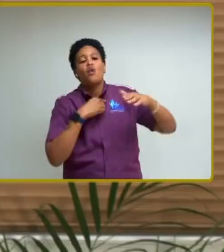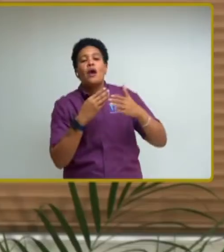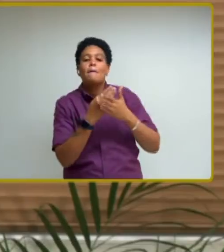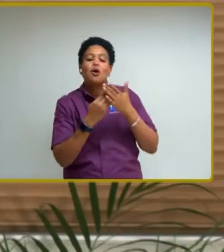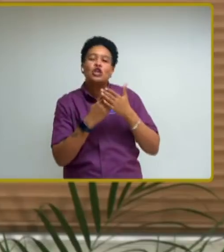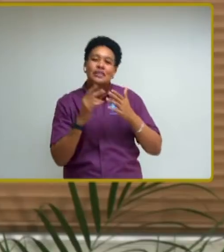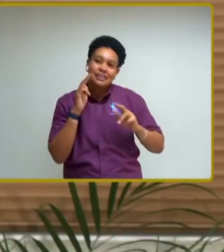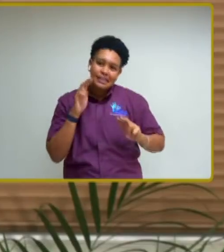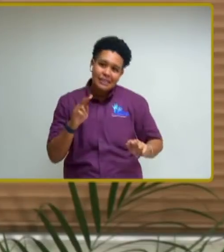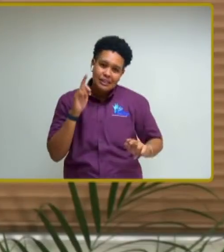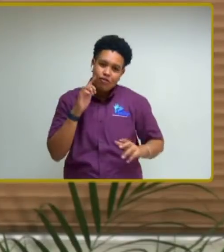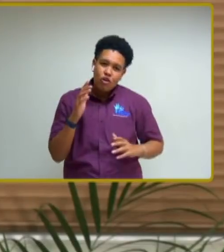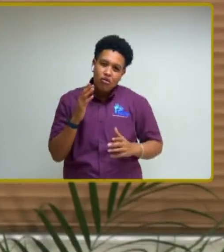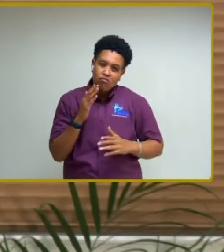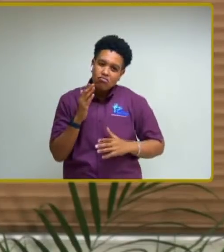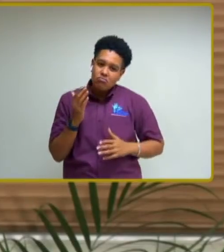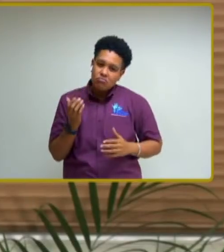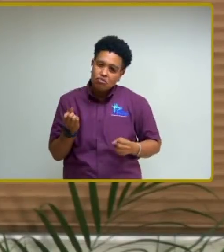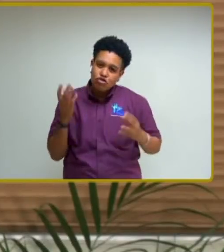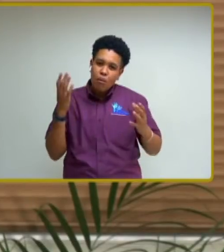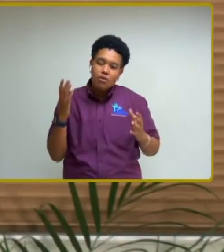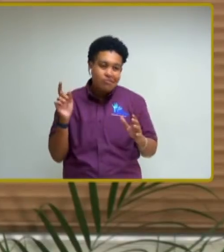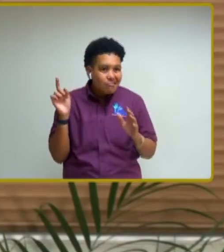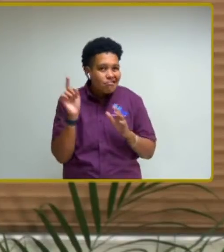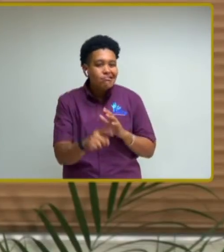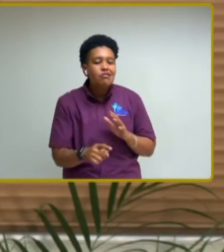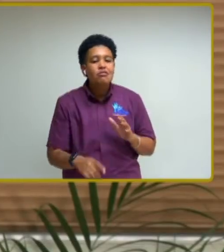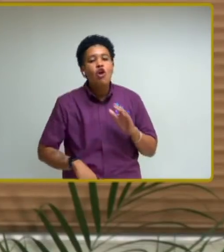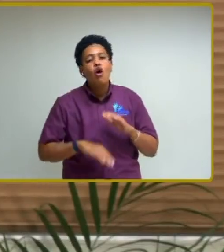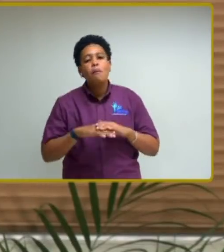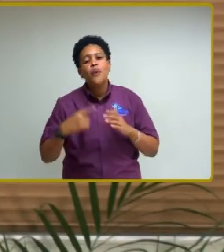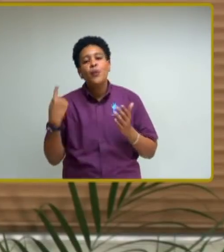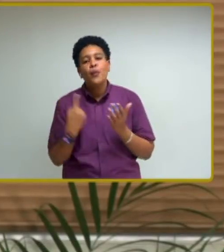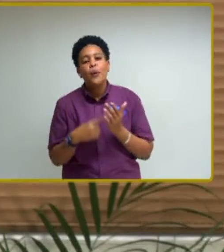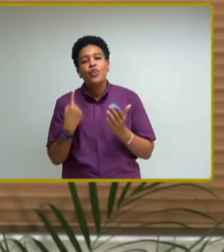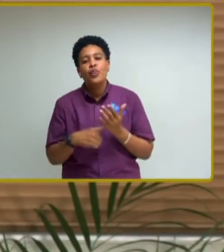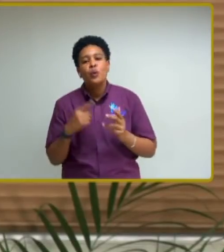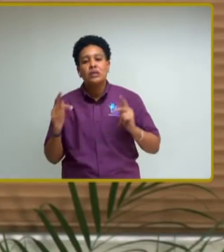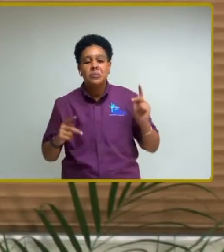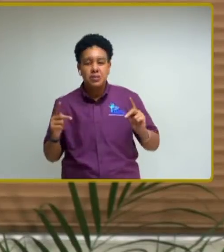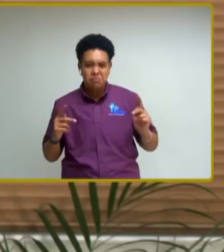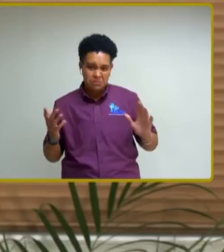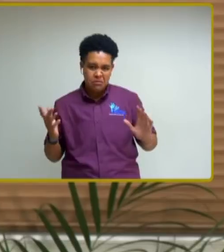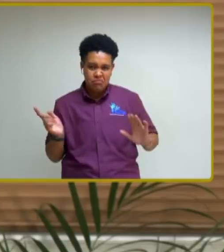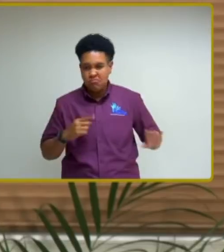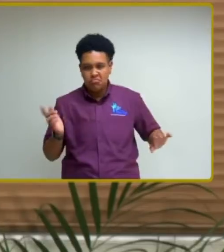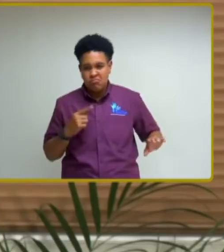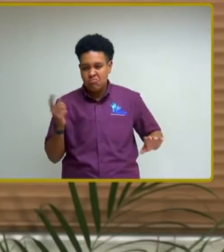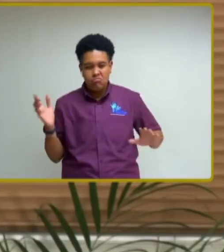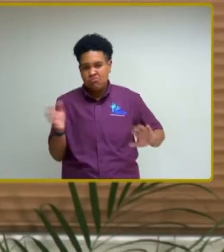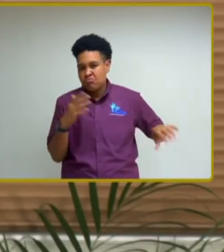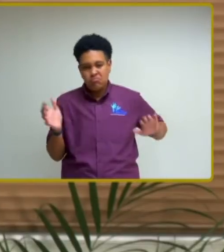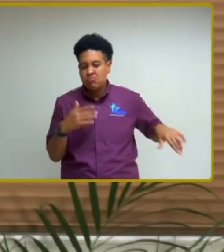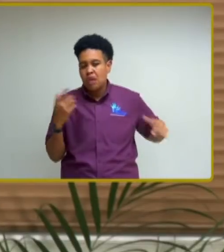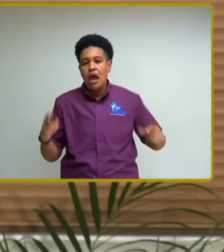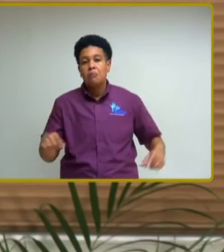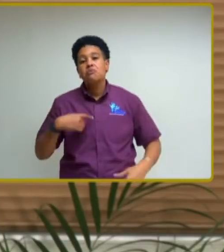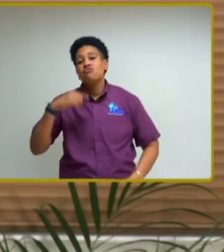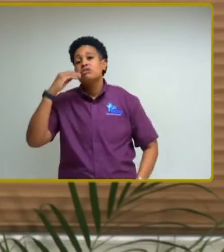will, for a certain amount, which is in this instance up to 1,000 doses. As was said in the